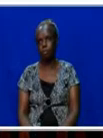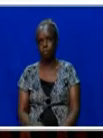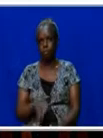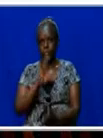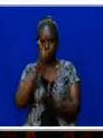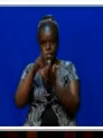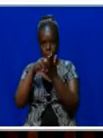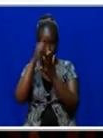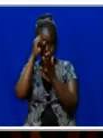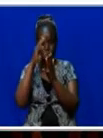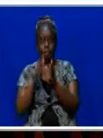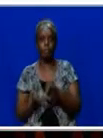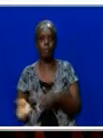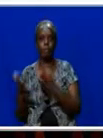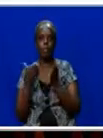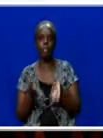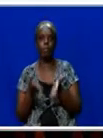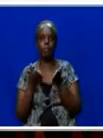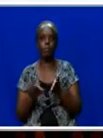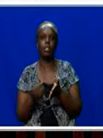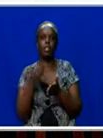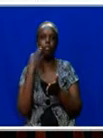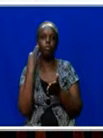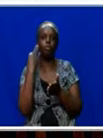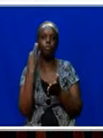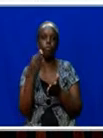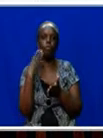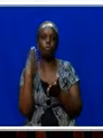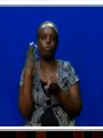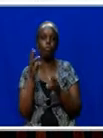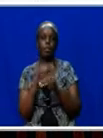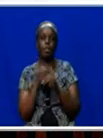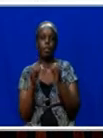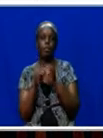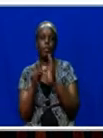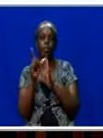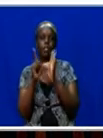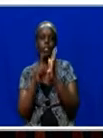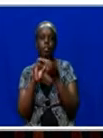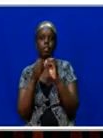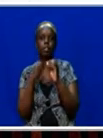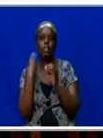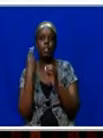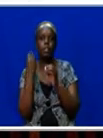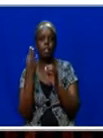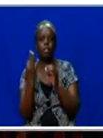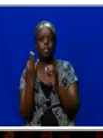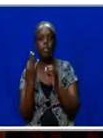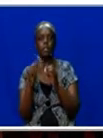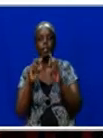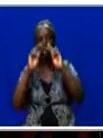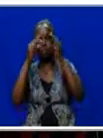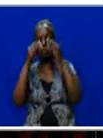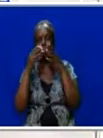Hello students, welcome to Form 4 Mathematics, Lesson 3. The topic of